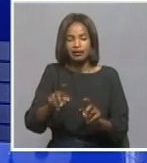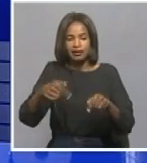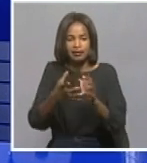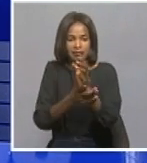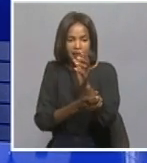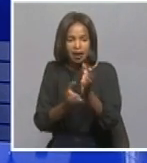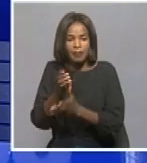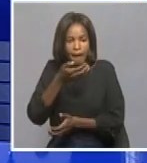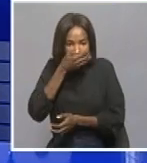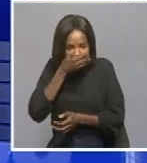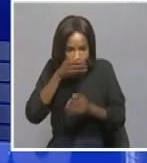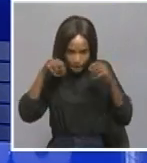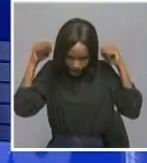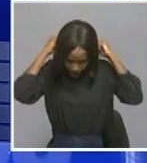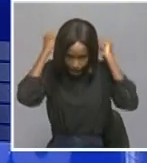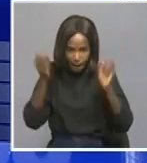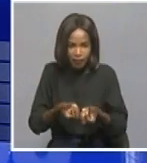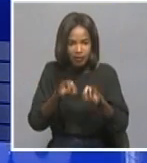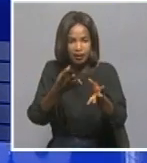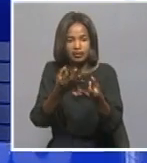to media practitioners.